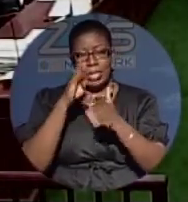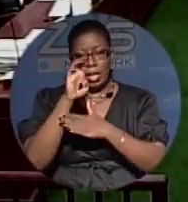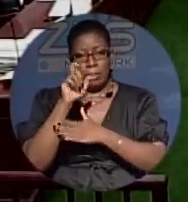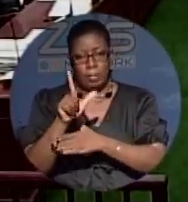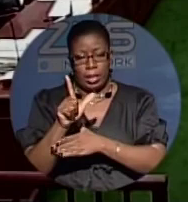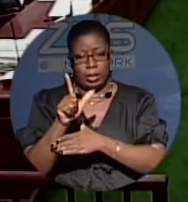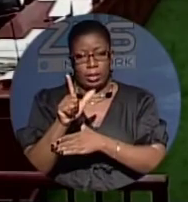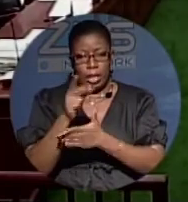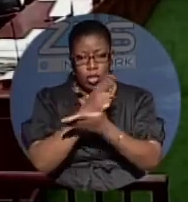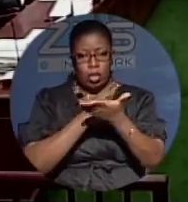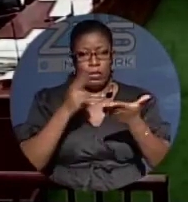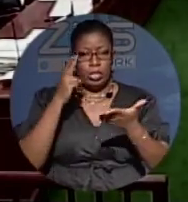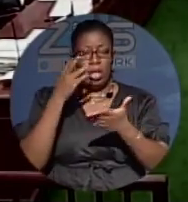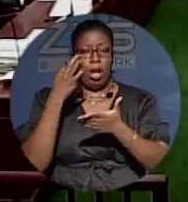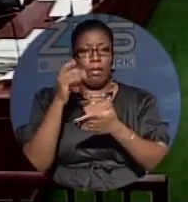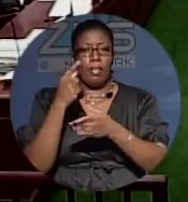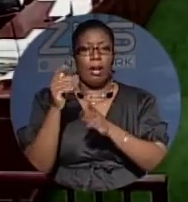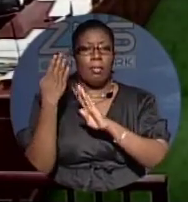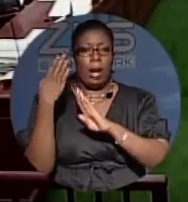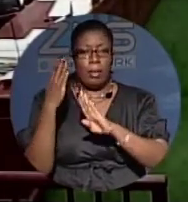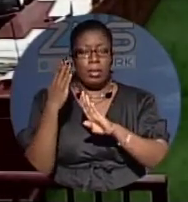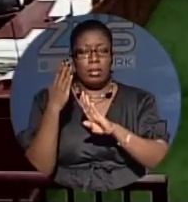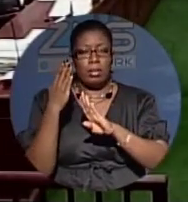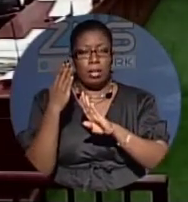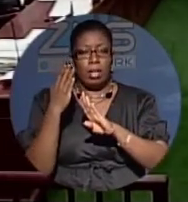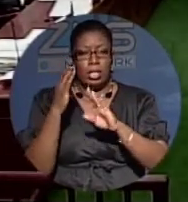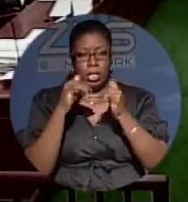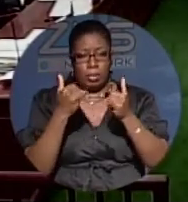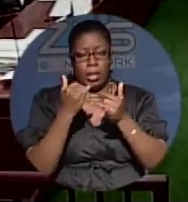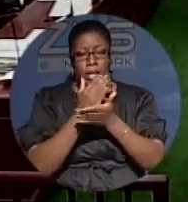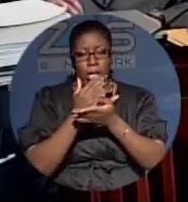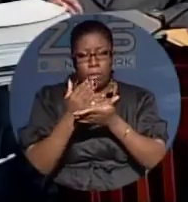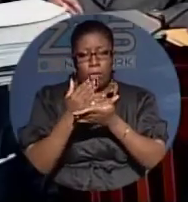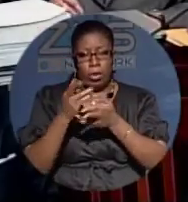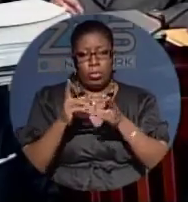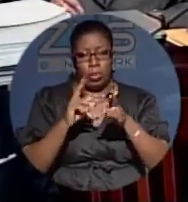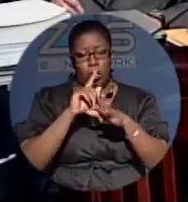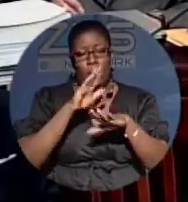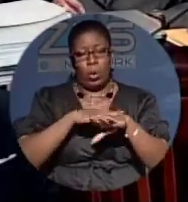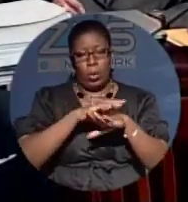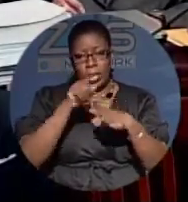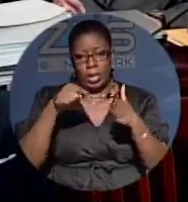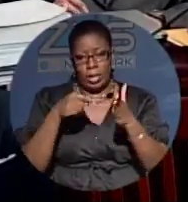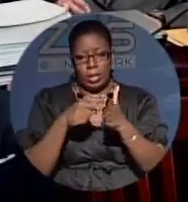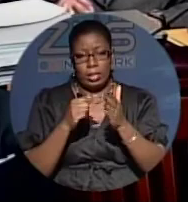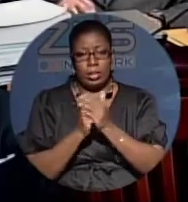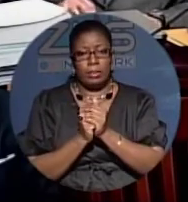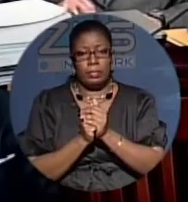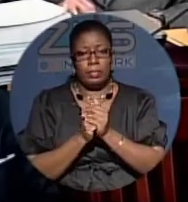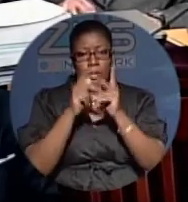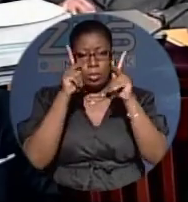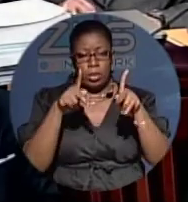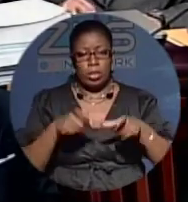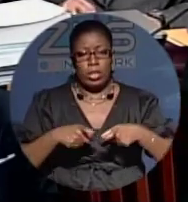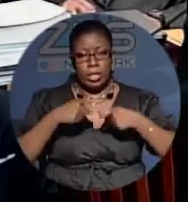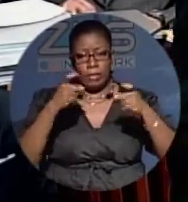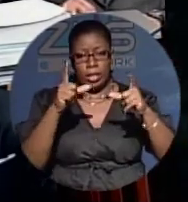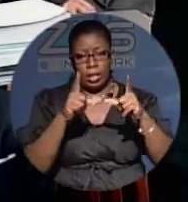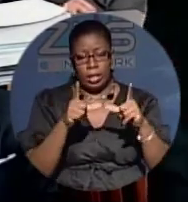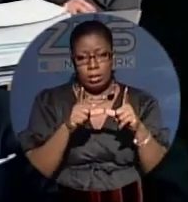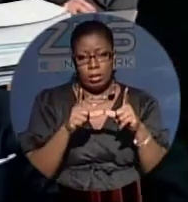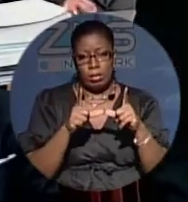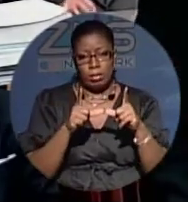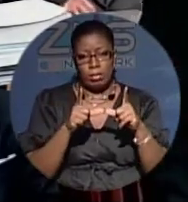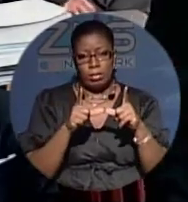of the Bahamas should play a crucial role in educating Bahamians on the matter. Those persons who are given licenses are conform to